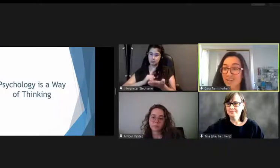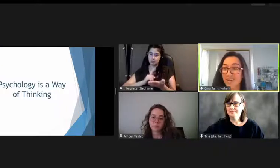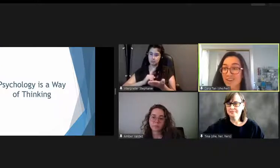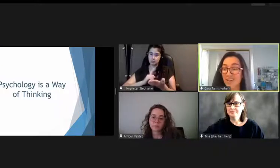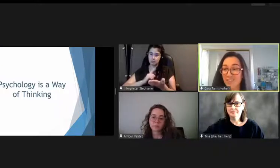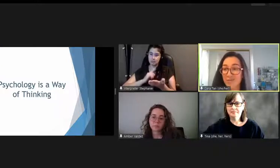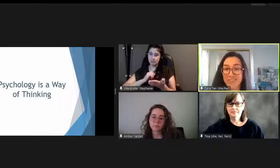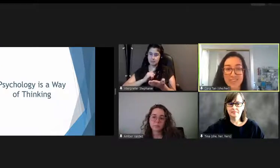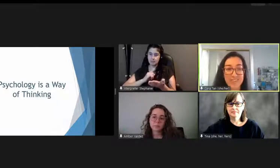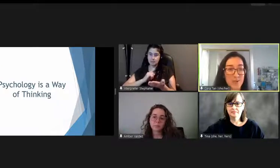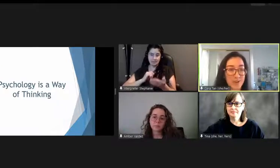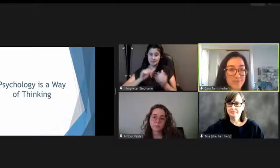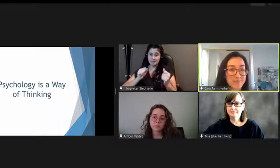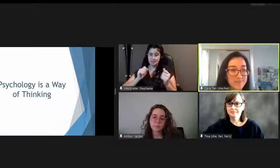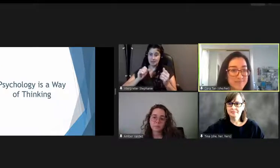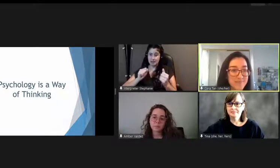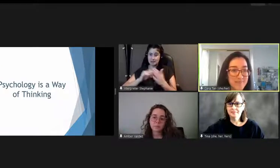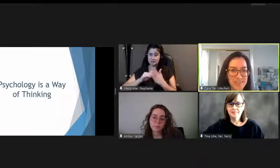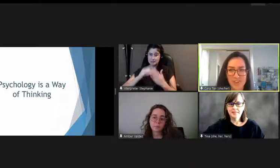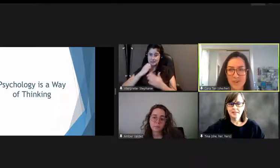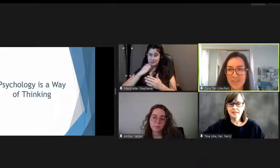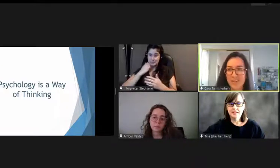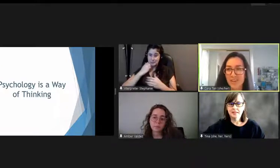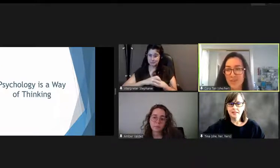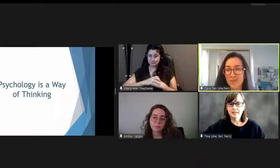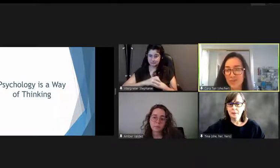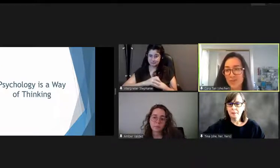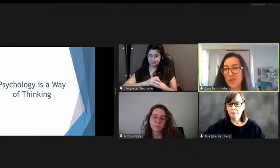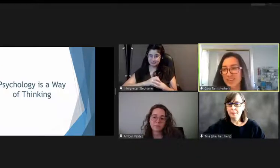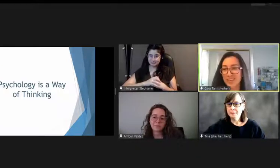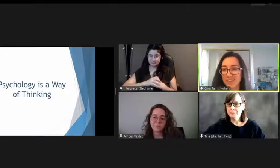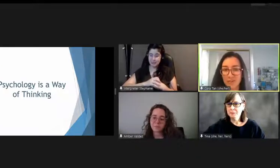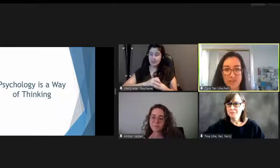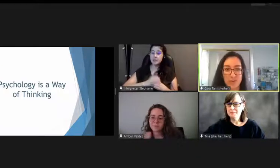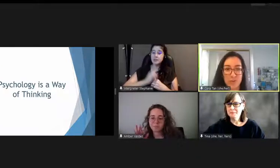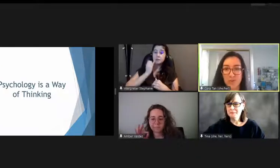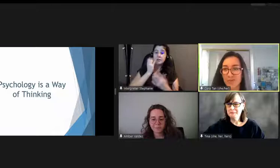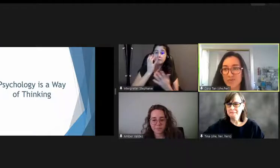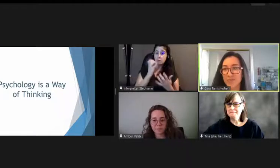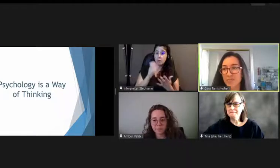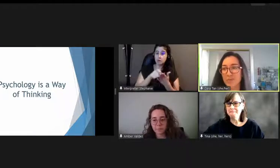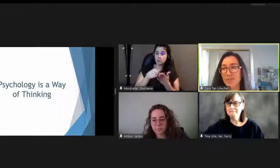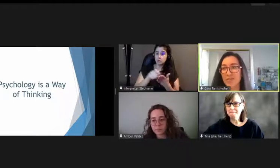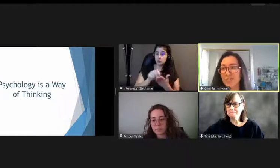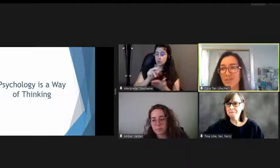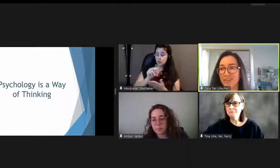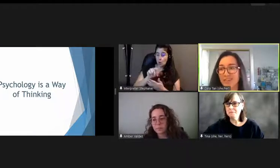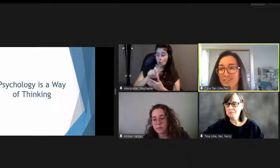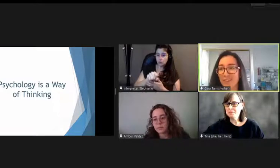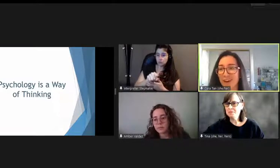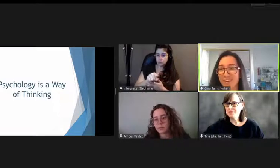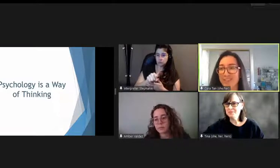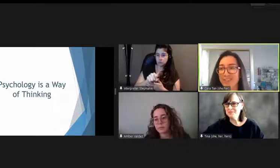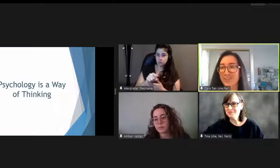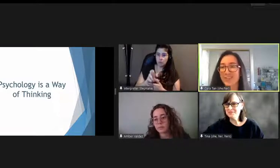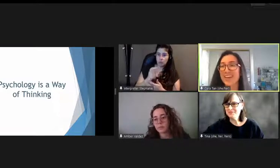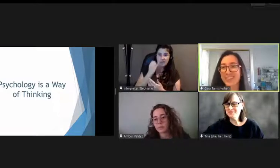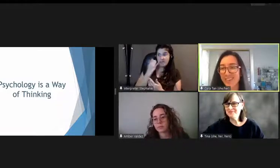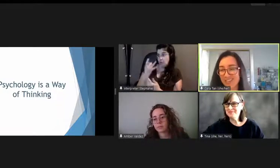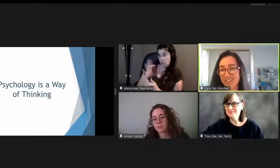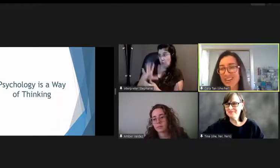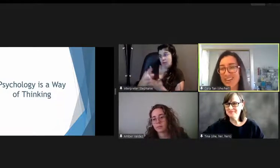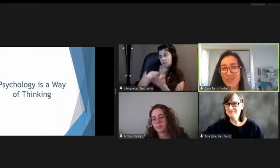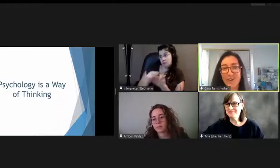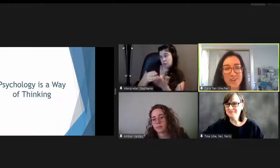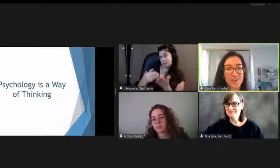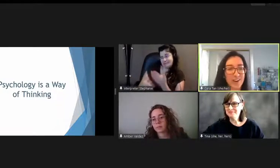our awesome student Amber. So if you like to take notes, maybe if you don't like to, it doesn't matter, but if you take